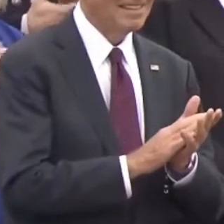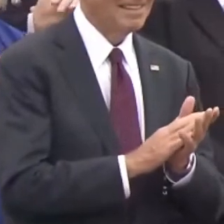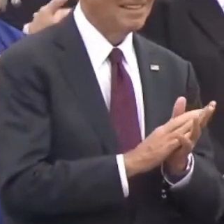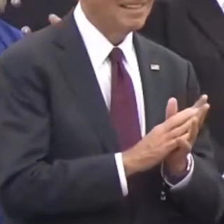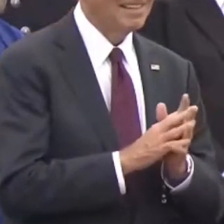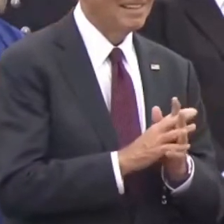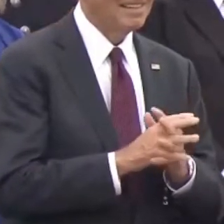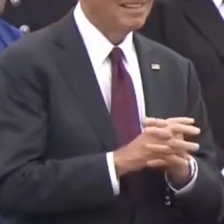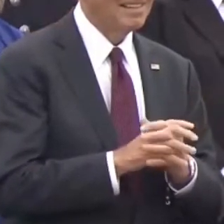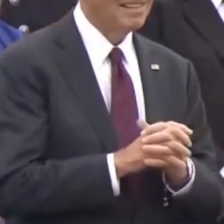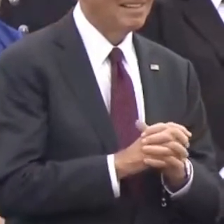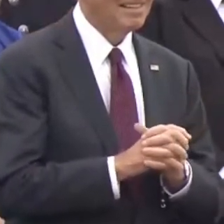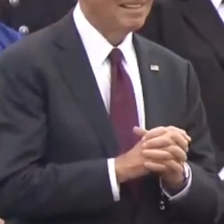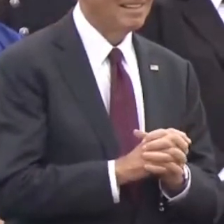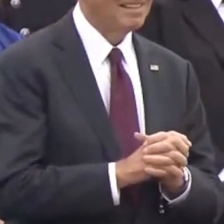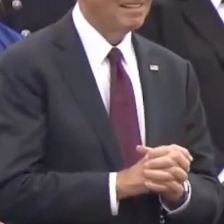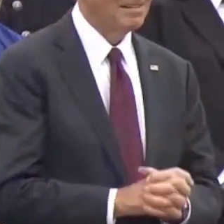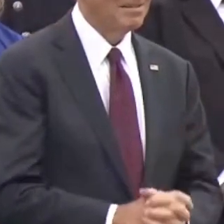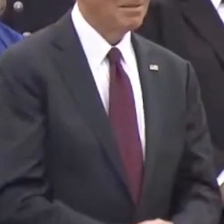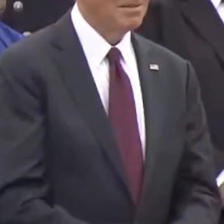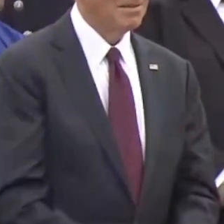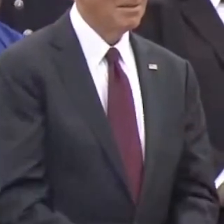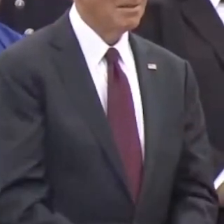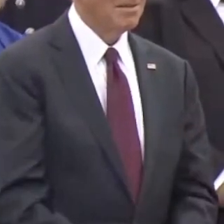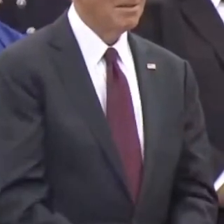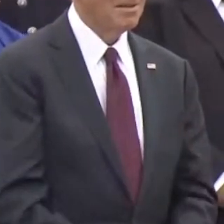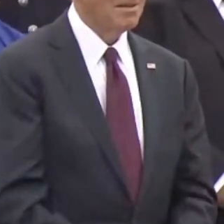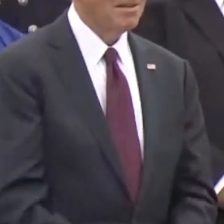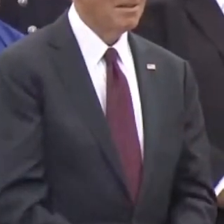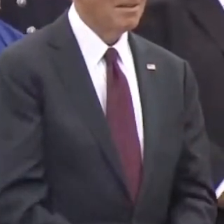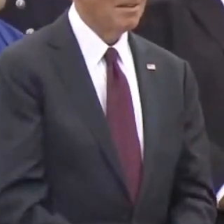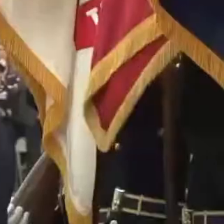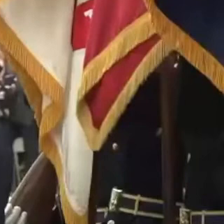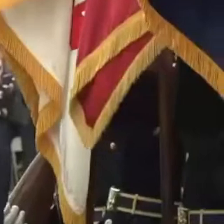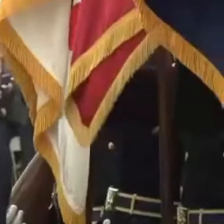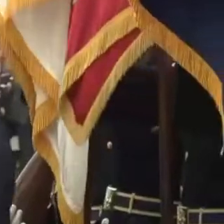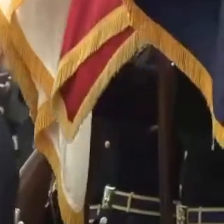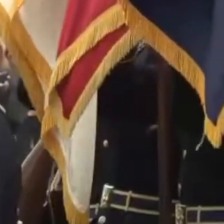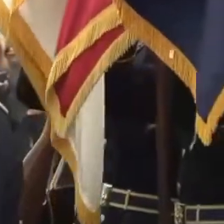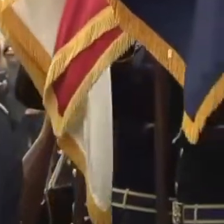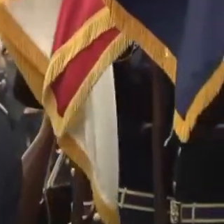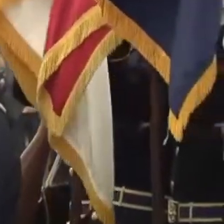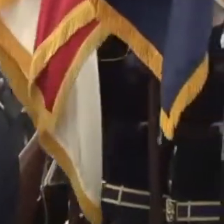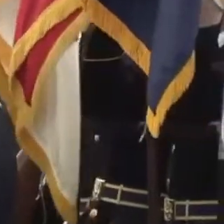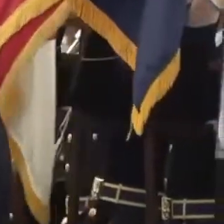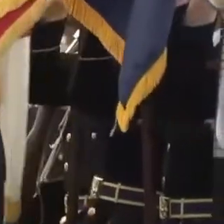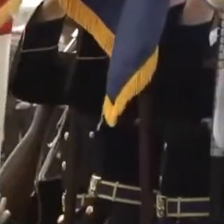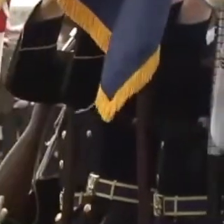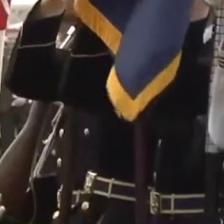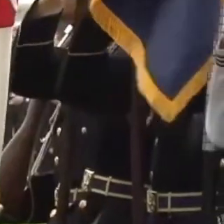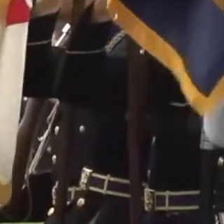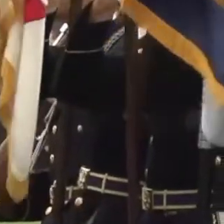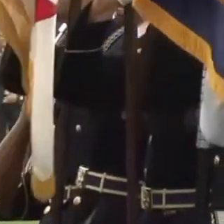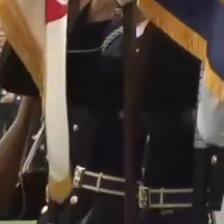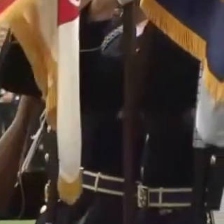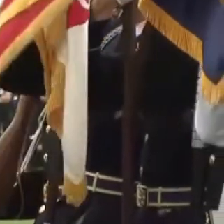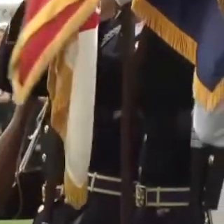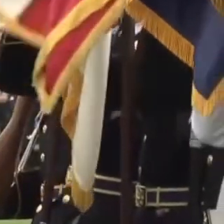Also at this time, a bouquet of flowers is being presented to General Milley's daughter Mary, and a gift is being presented to his son